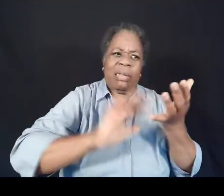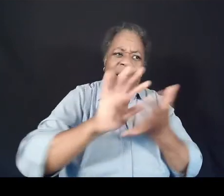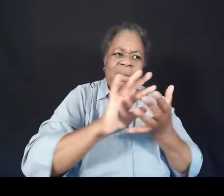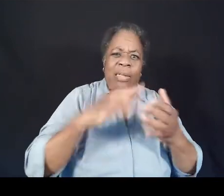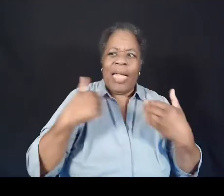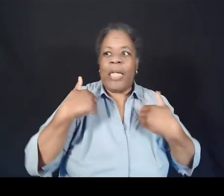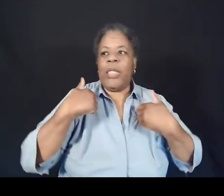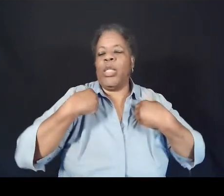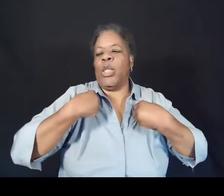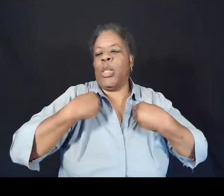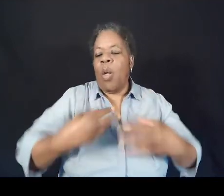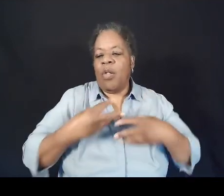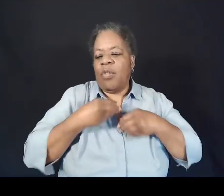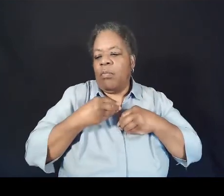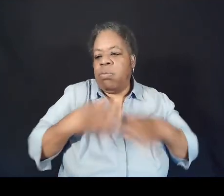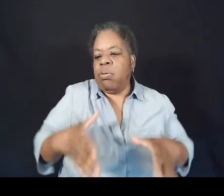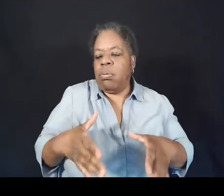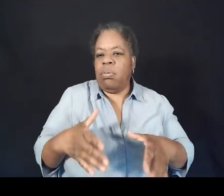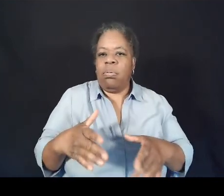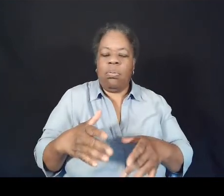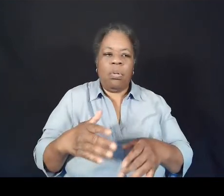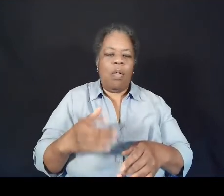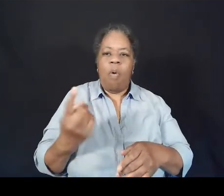times, how lonely it was.